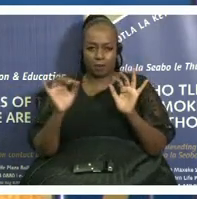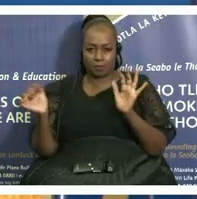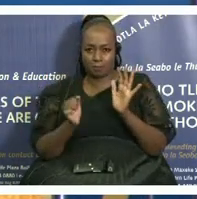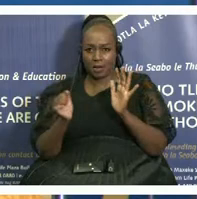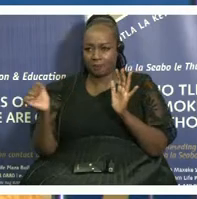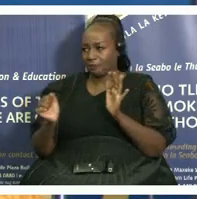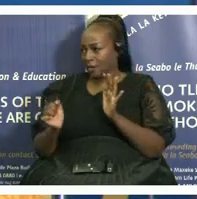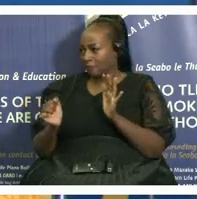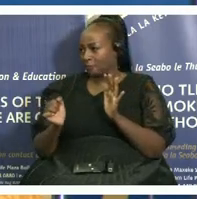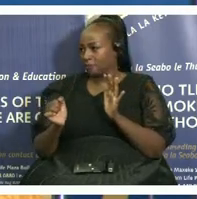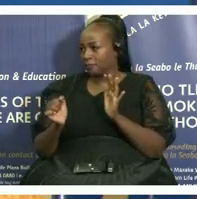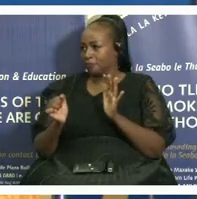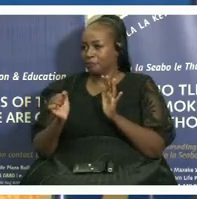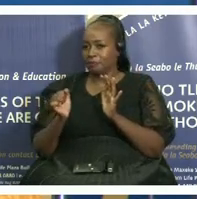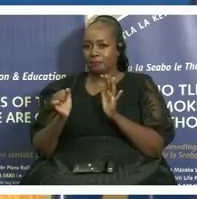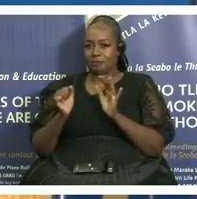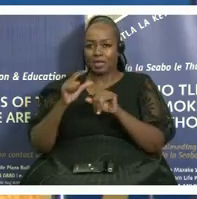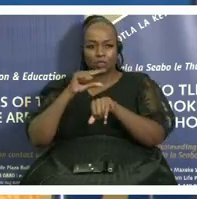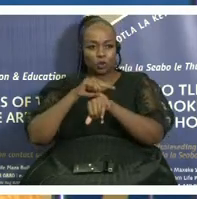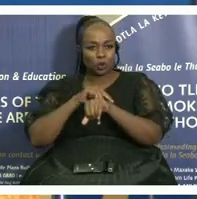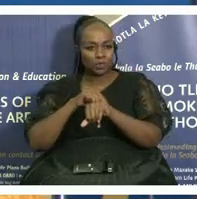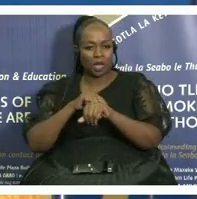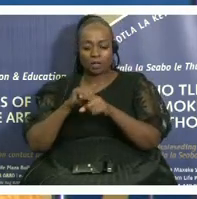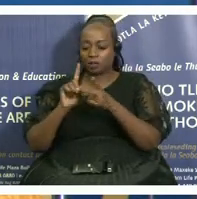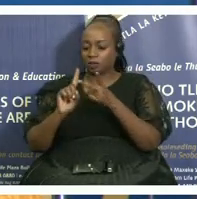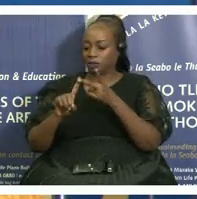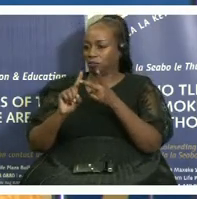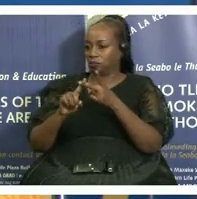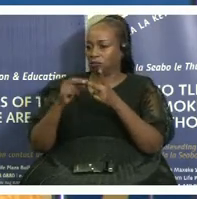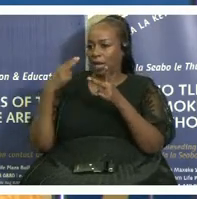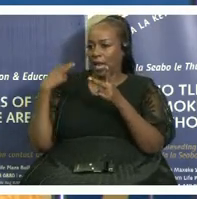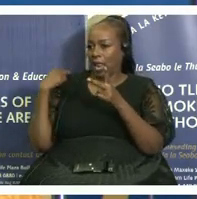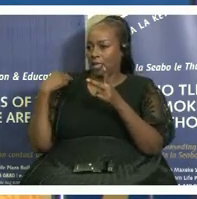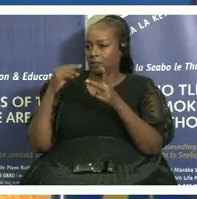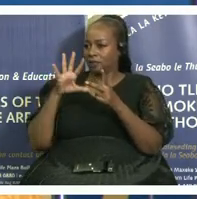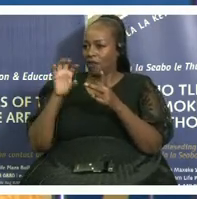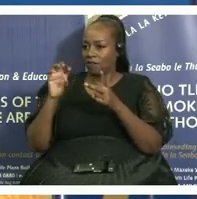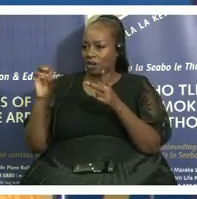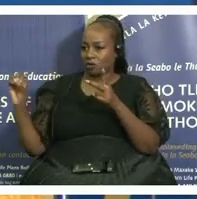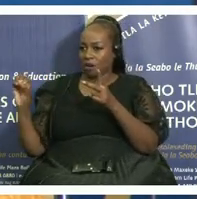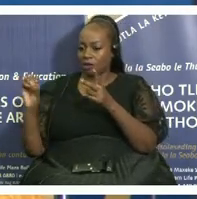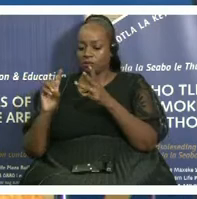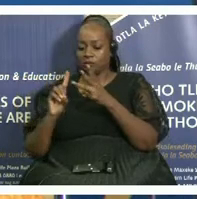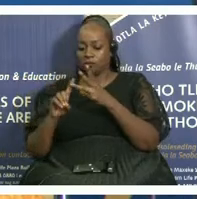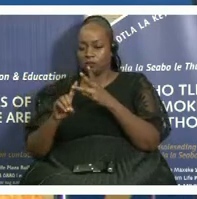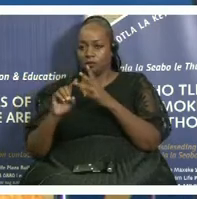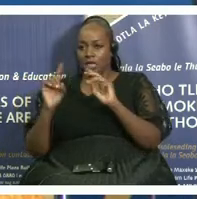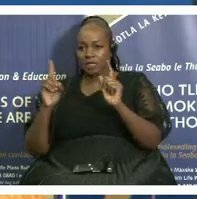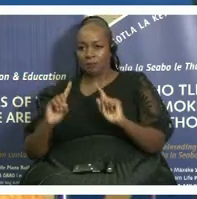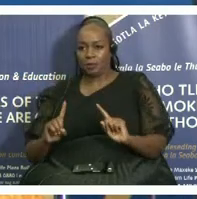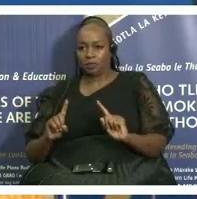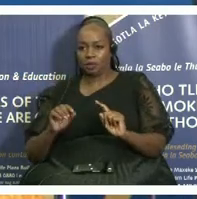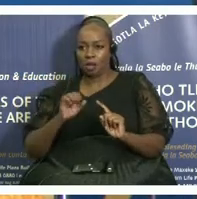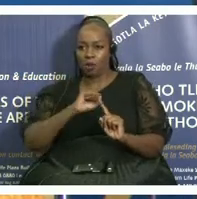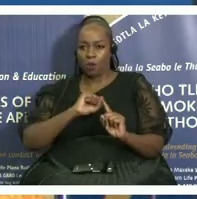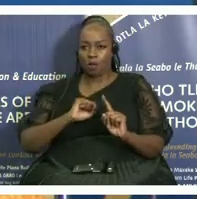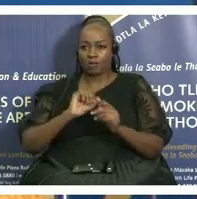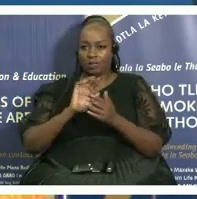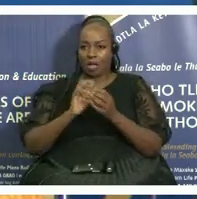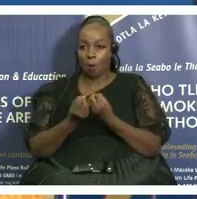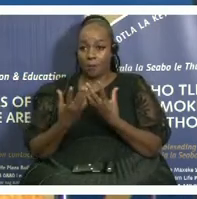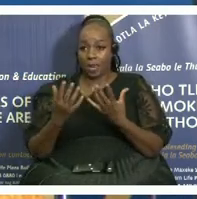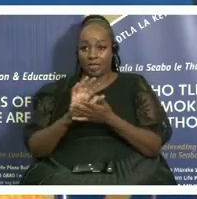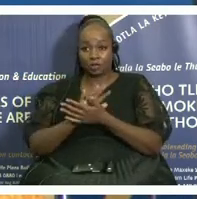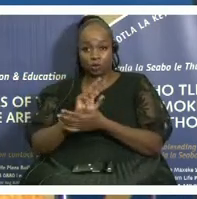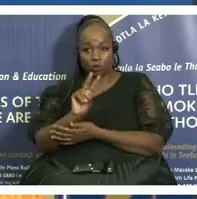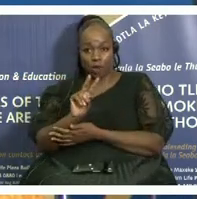professional nurses, 24 pharmacists, and 12 social workers. The 2,003 community